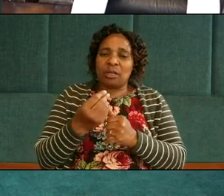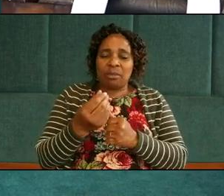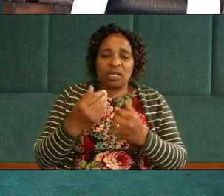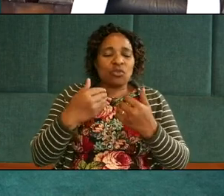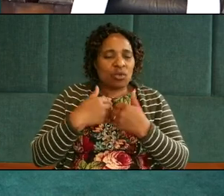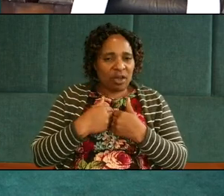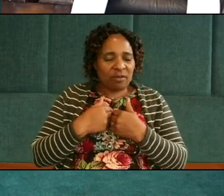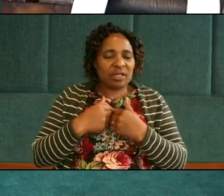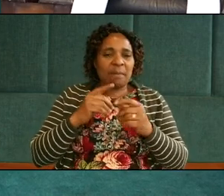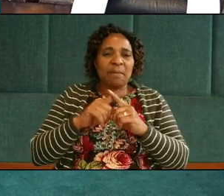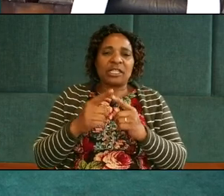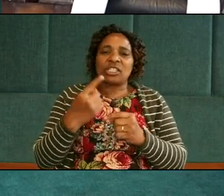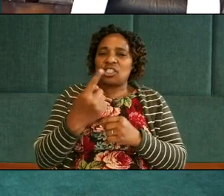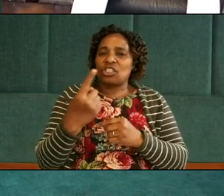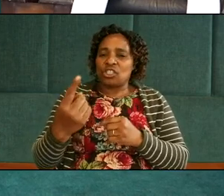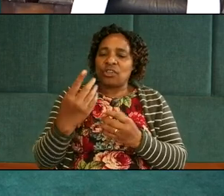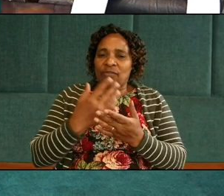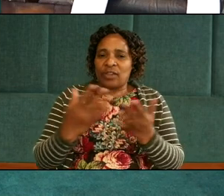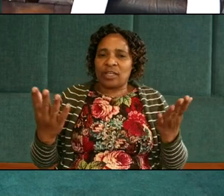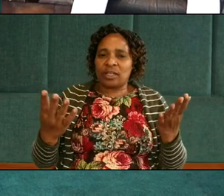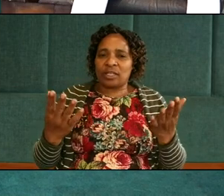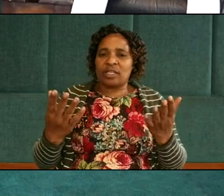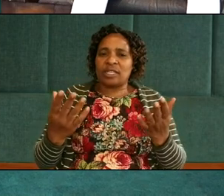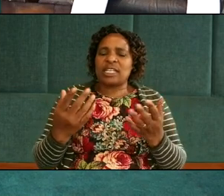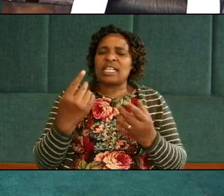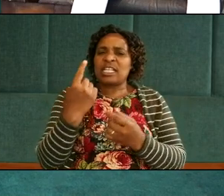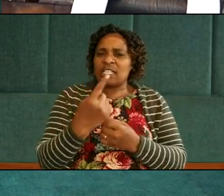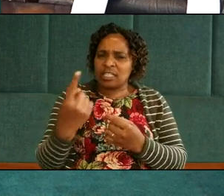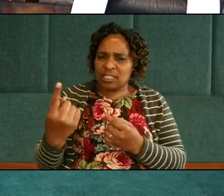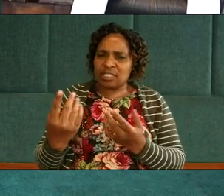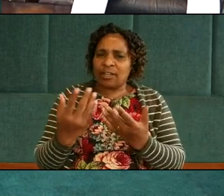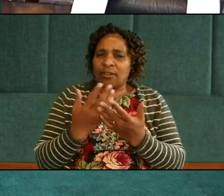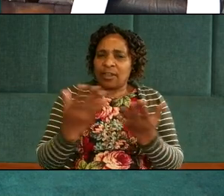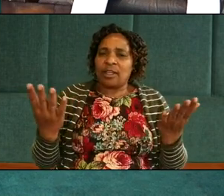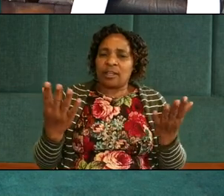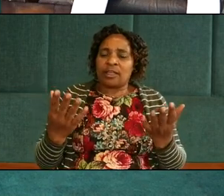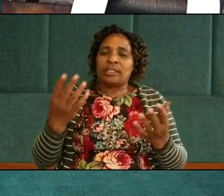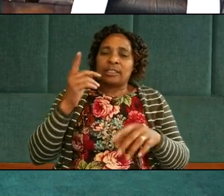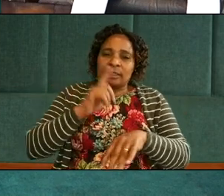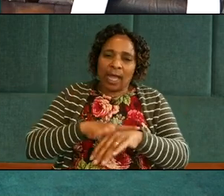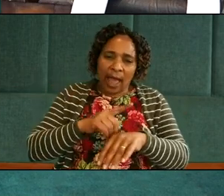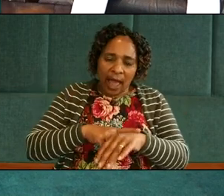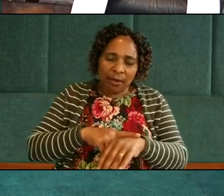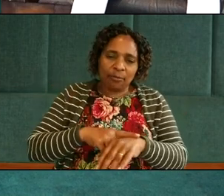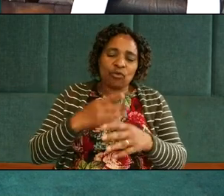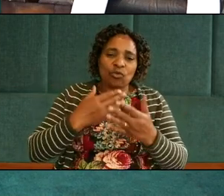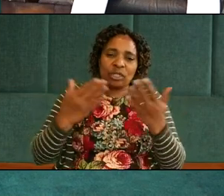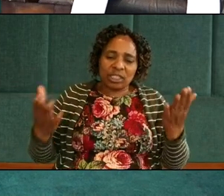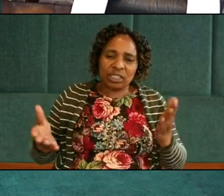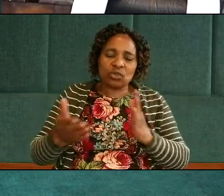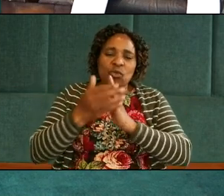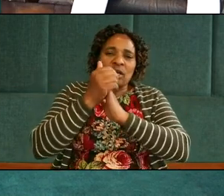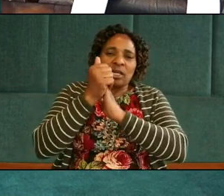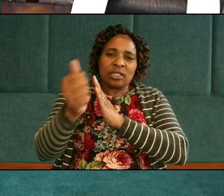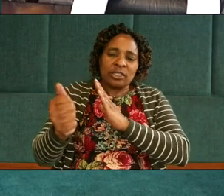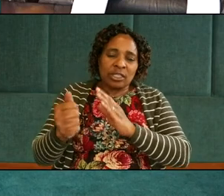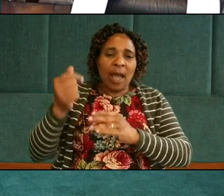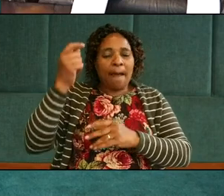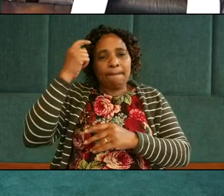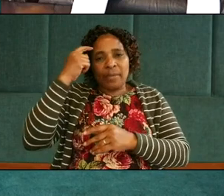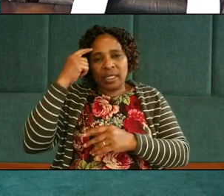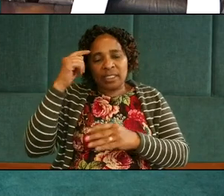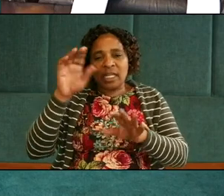about every single thing. Every single thing. Your time, your resources, you know, your skills, your